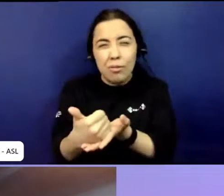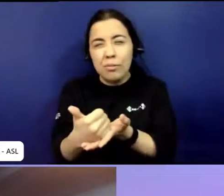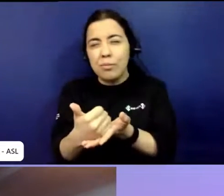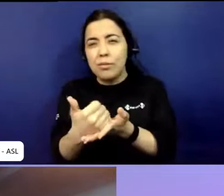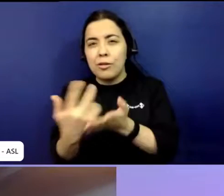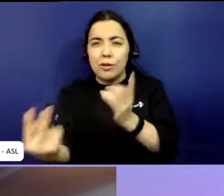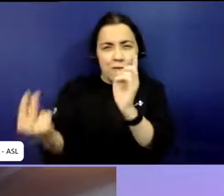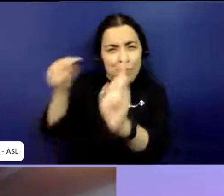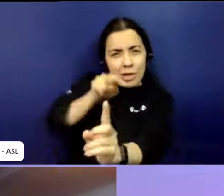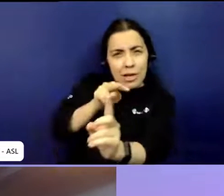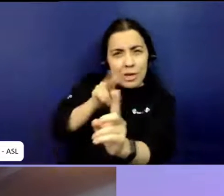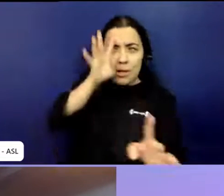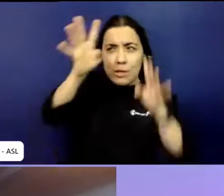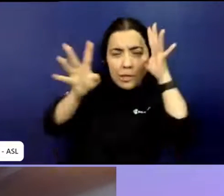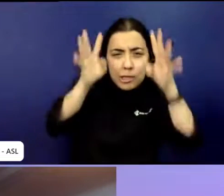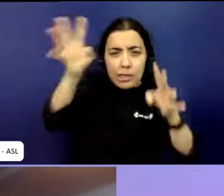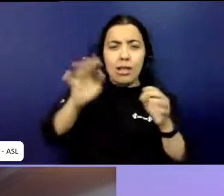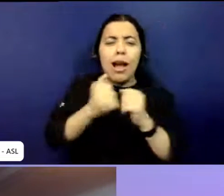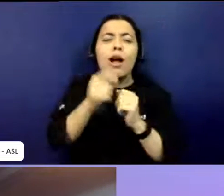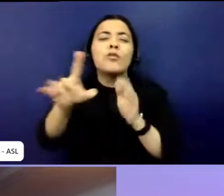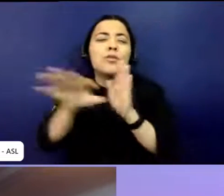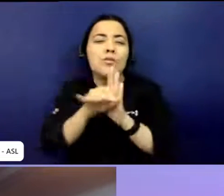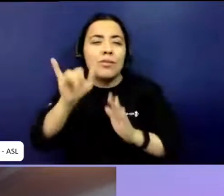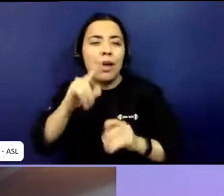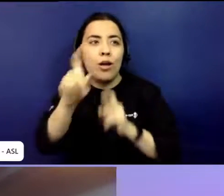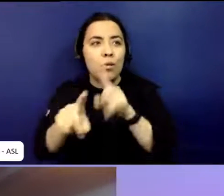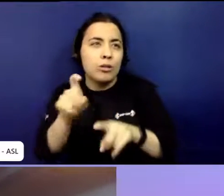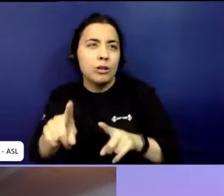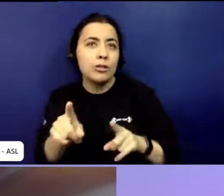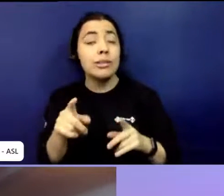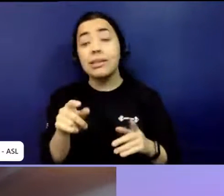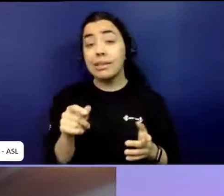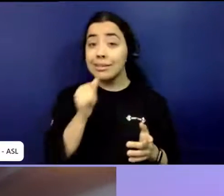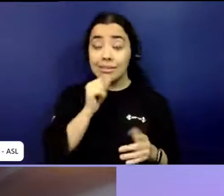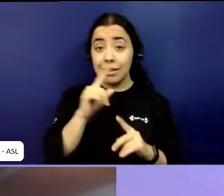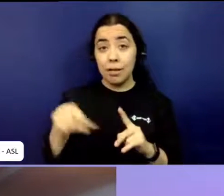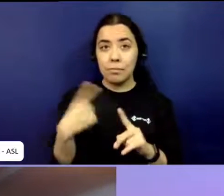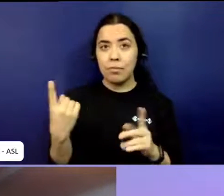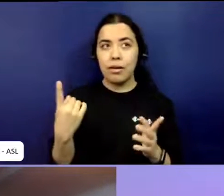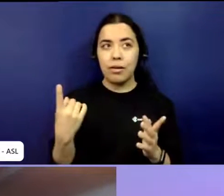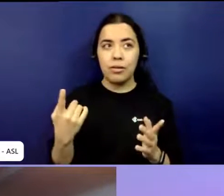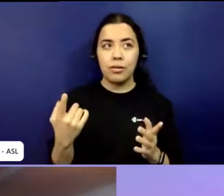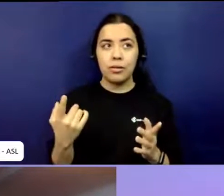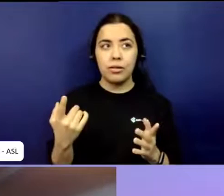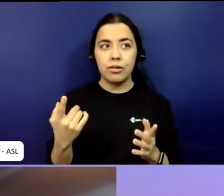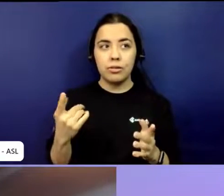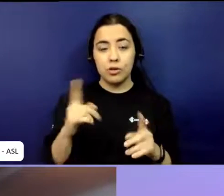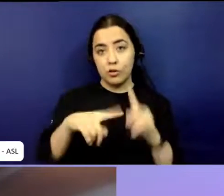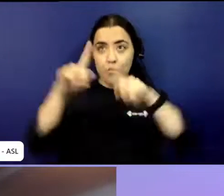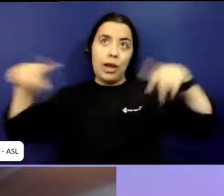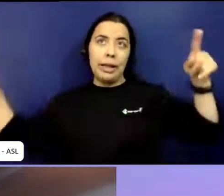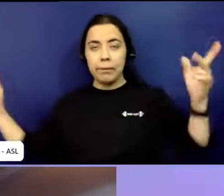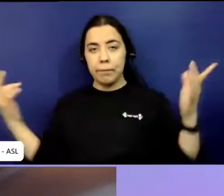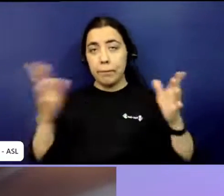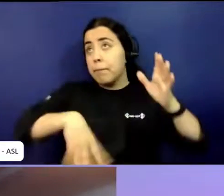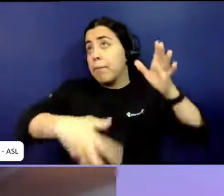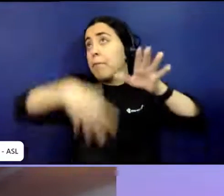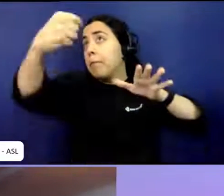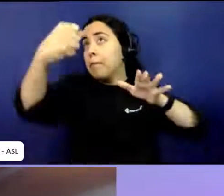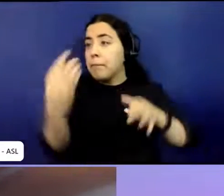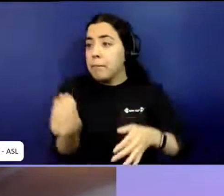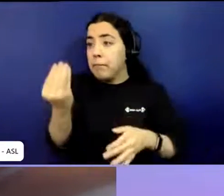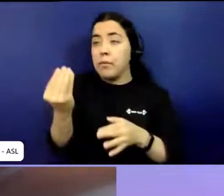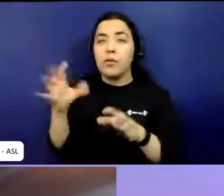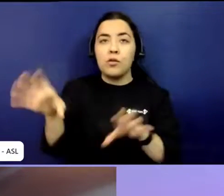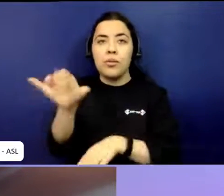frame, how did you choose those questions? It wasn't just a drop of a hat. No, there's a lot of thought that goes behind it.